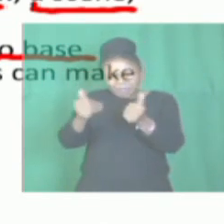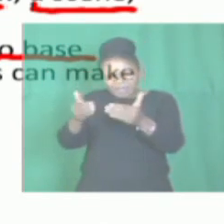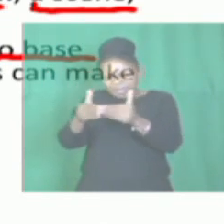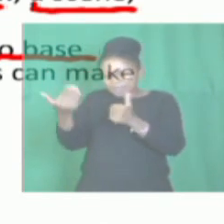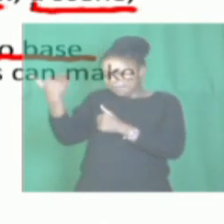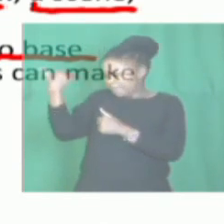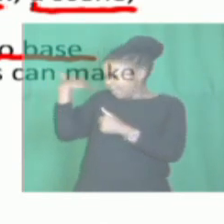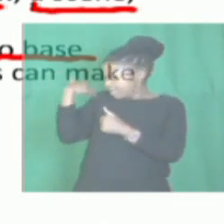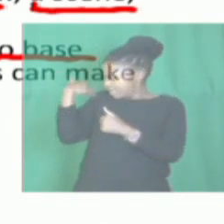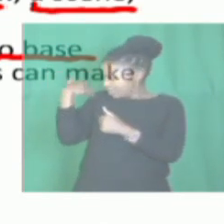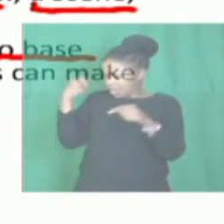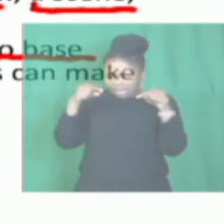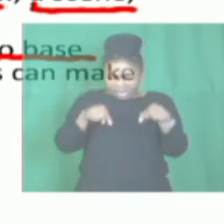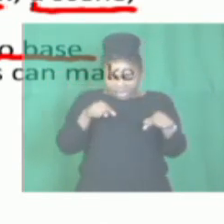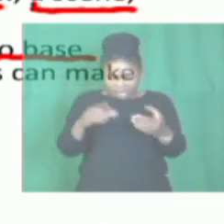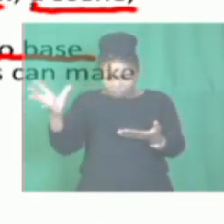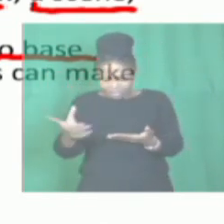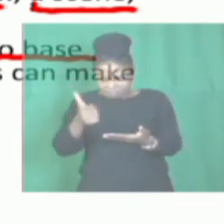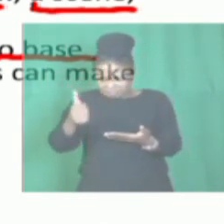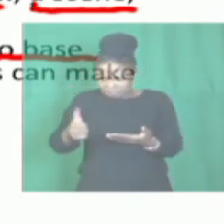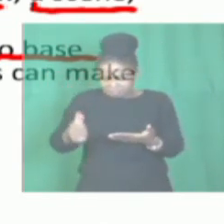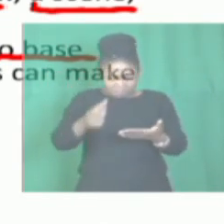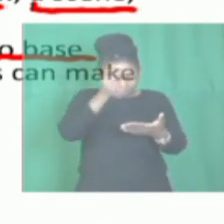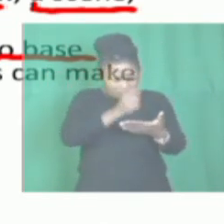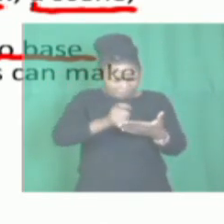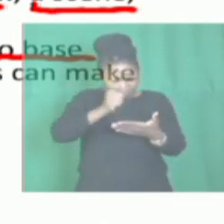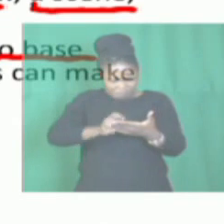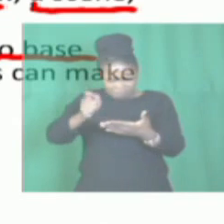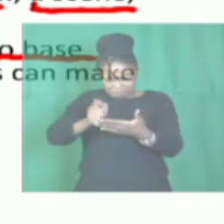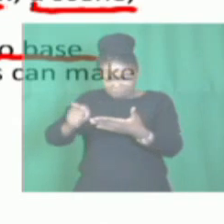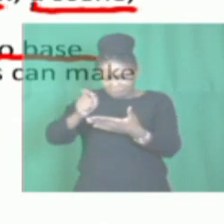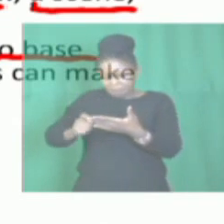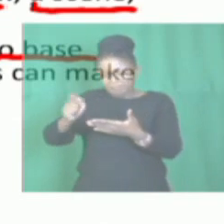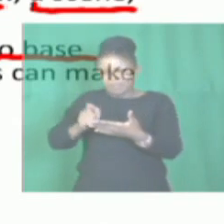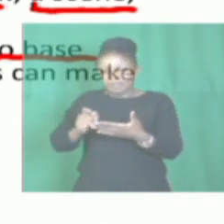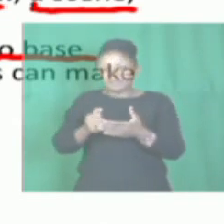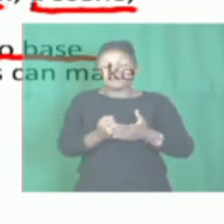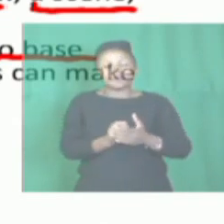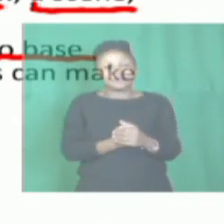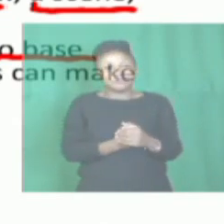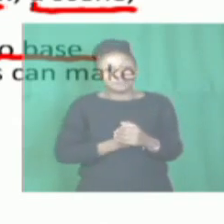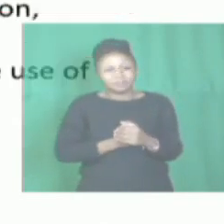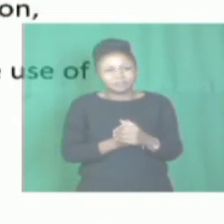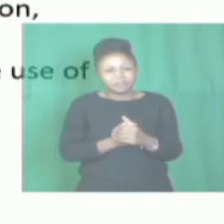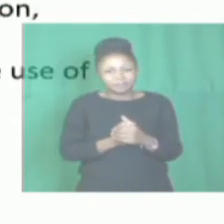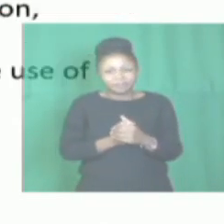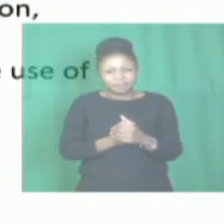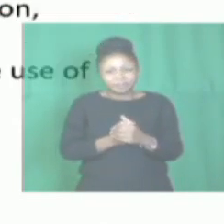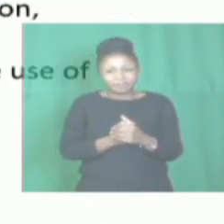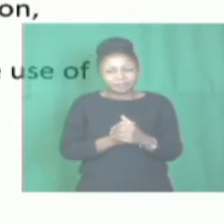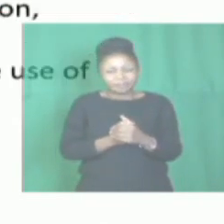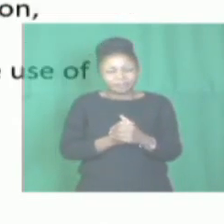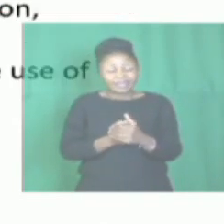be authentic, original, or real, dear learner. Let us now move on and look